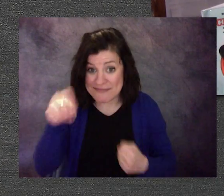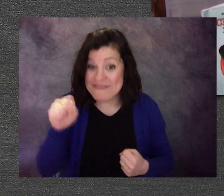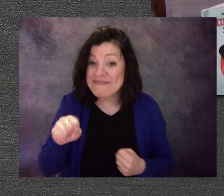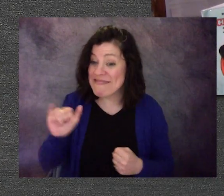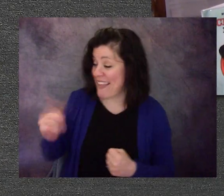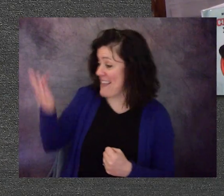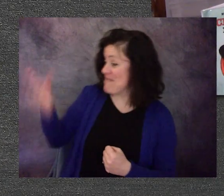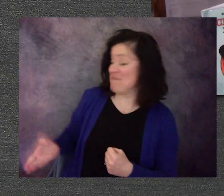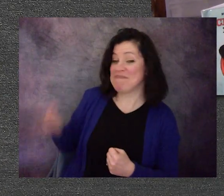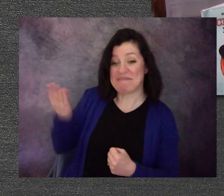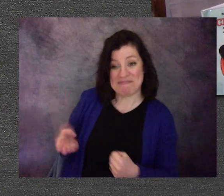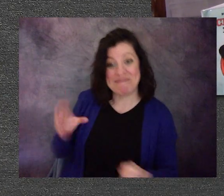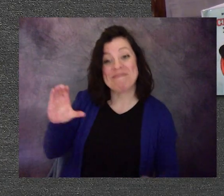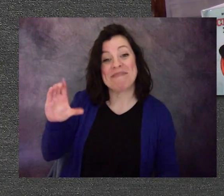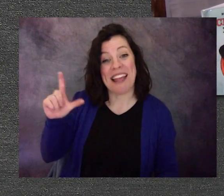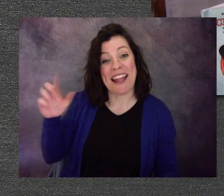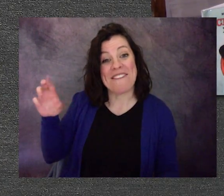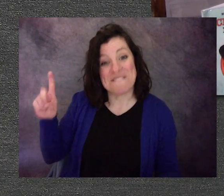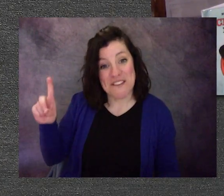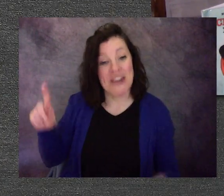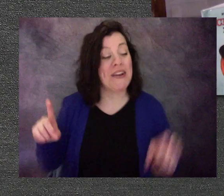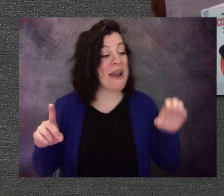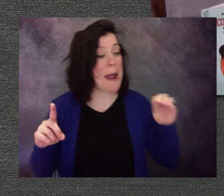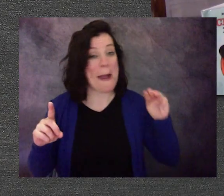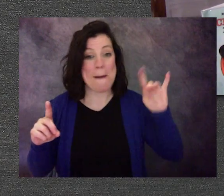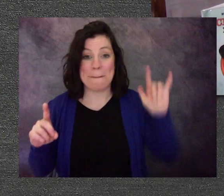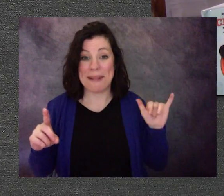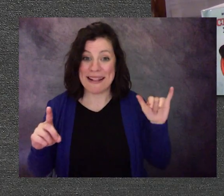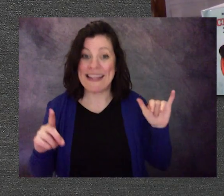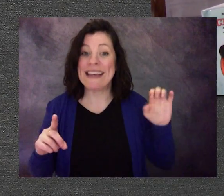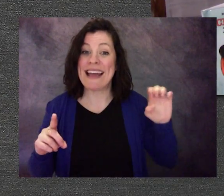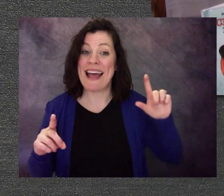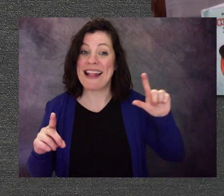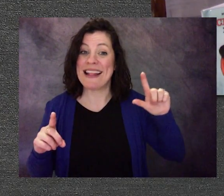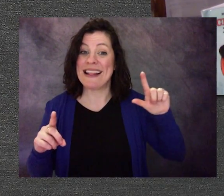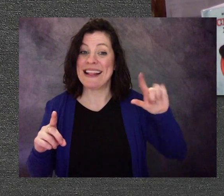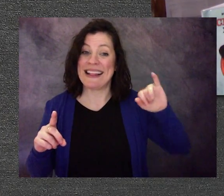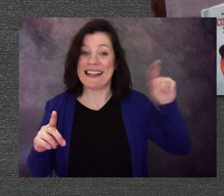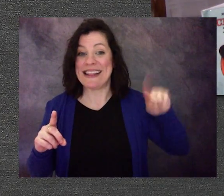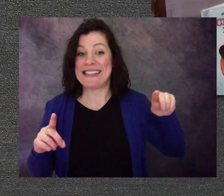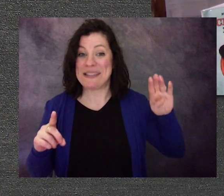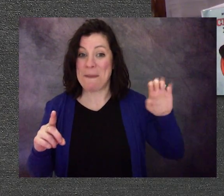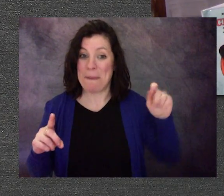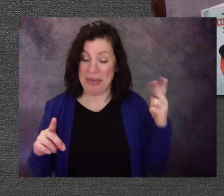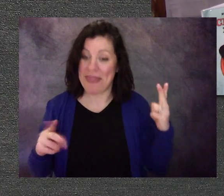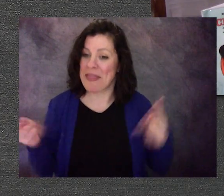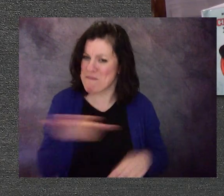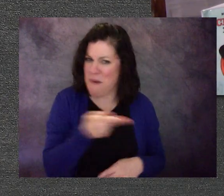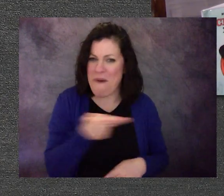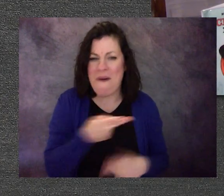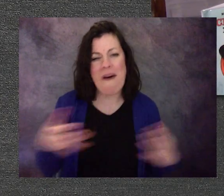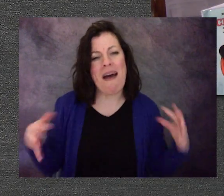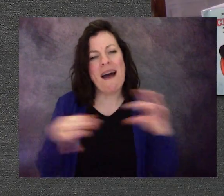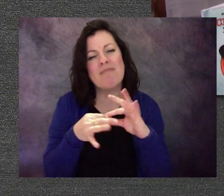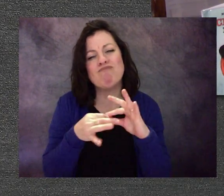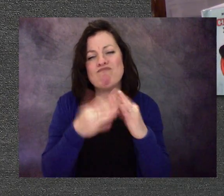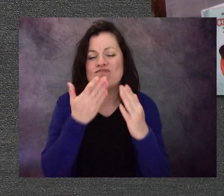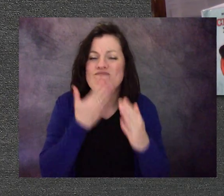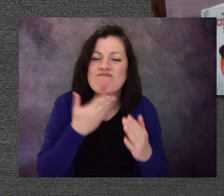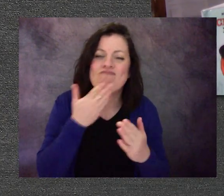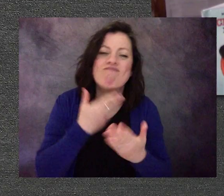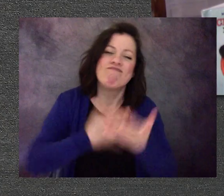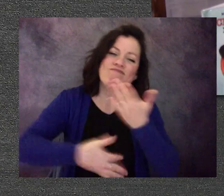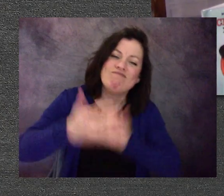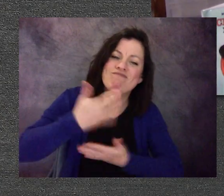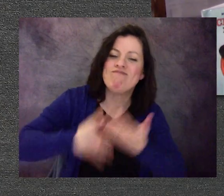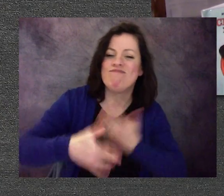and you are kind to other people, it makes them feel happy. How does it make you feel when your friends are kind and share and